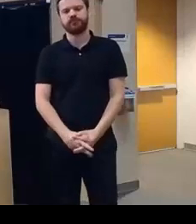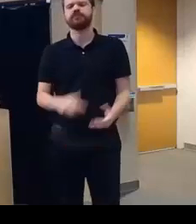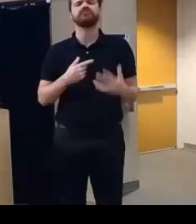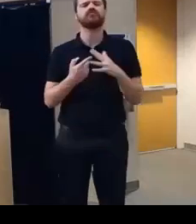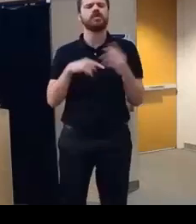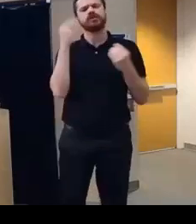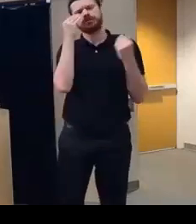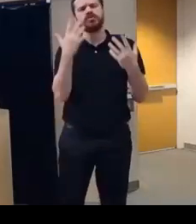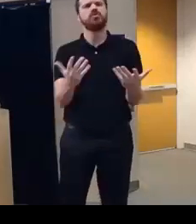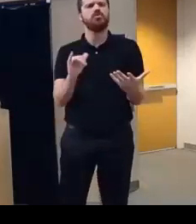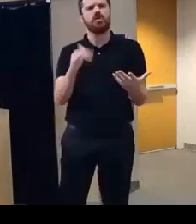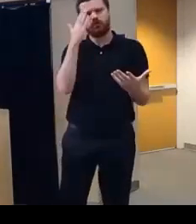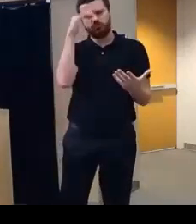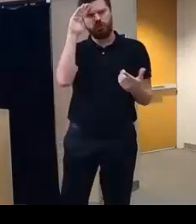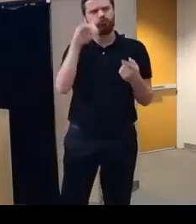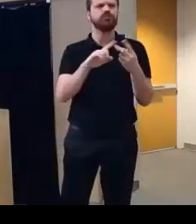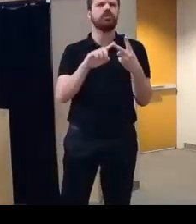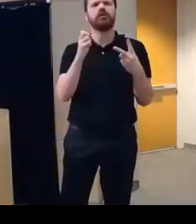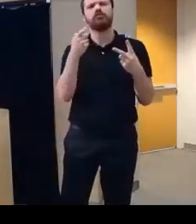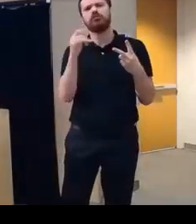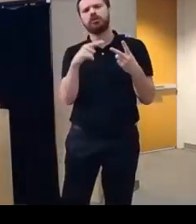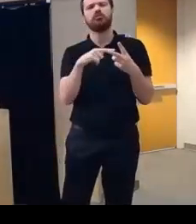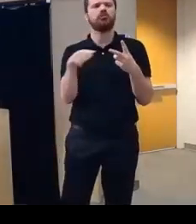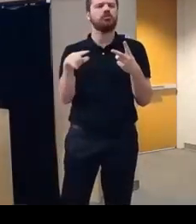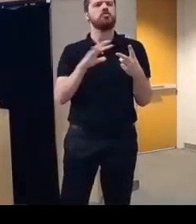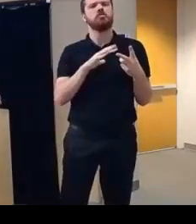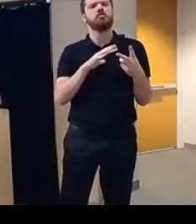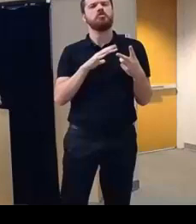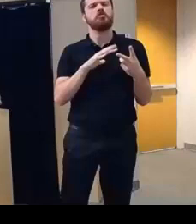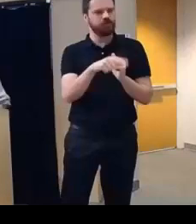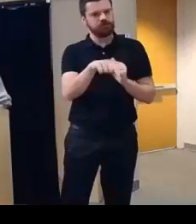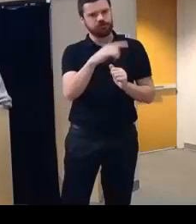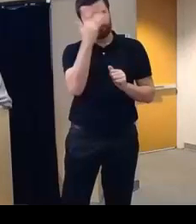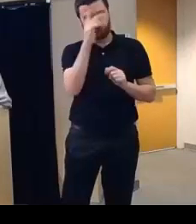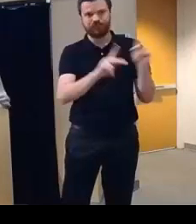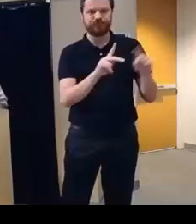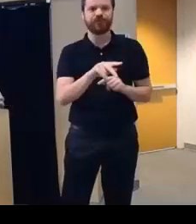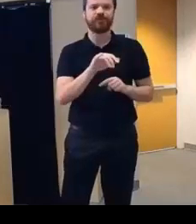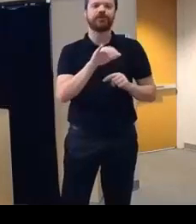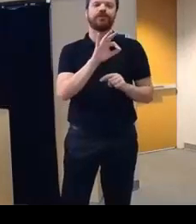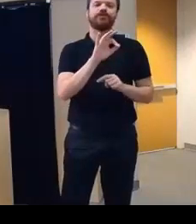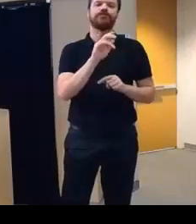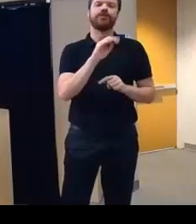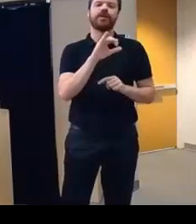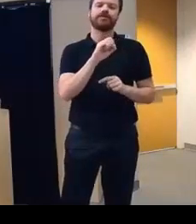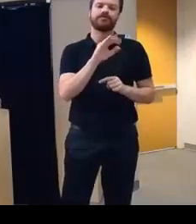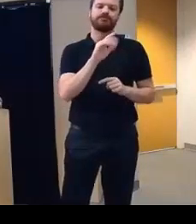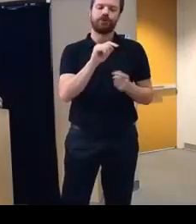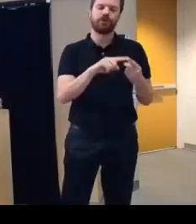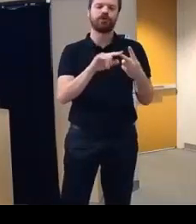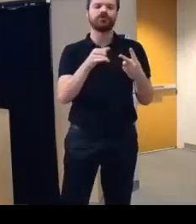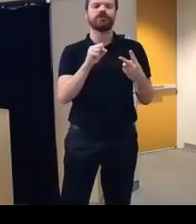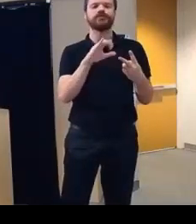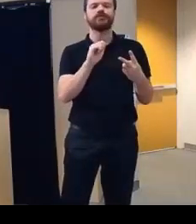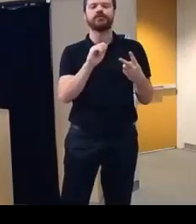this at the time, thinking about anthropology, thinking about epidemiology, working with some really smart people, Joseph Gallo and Francis Barg at Penn.